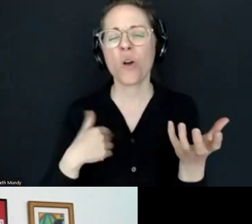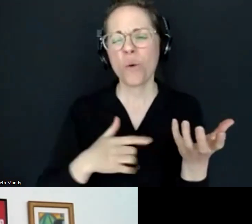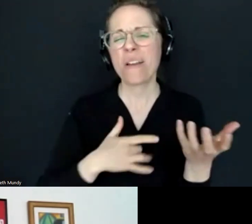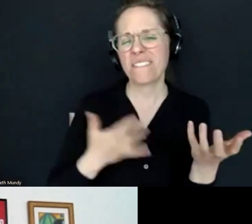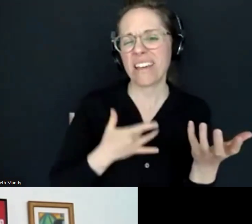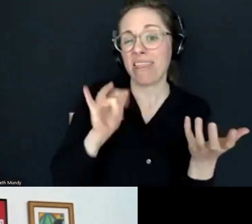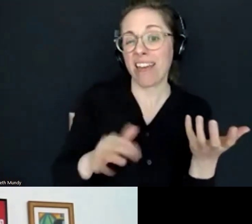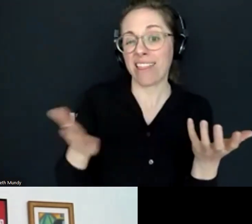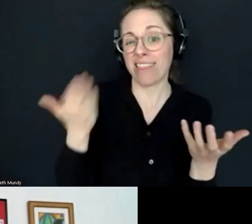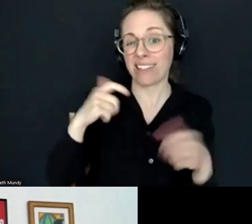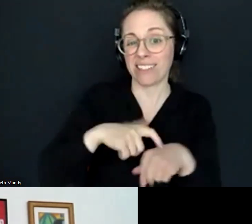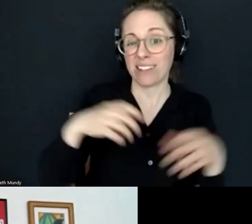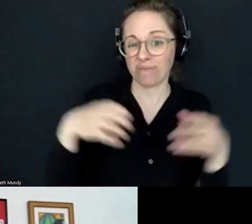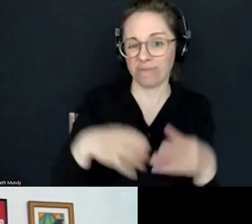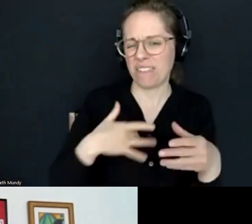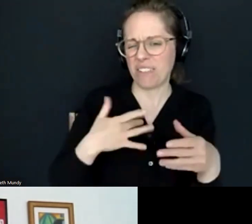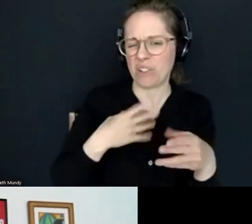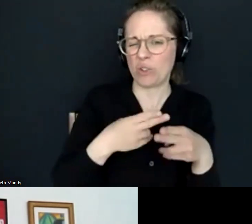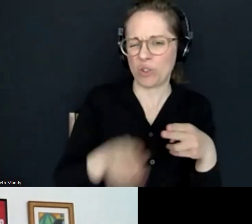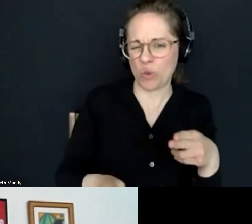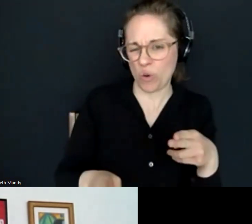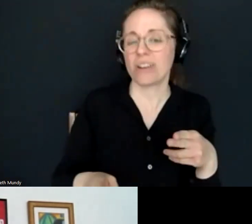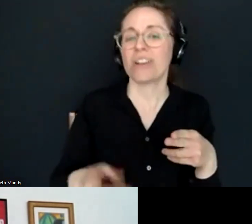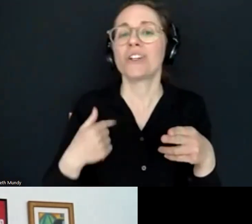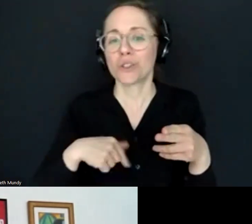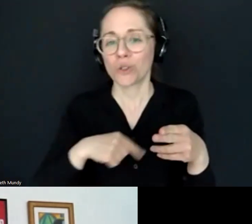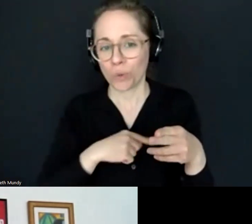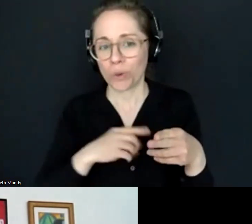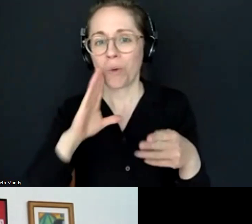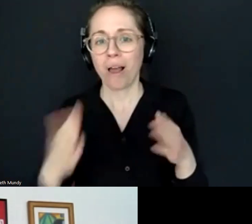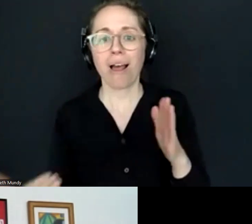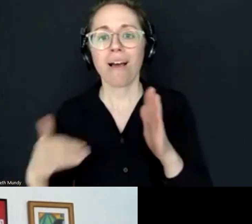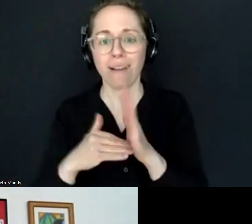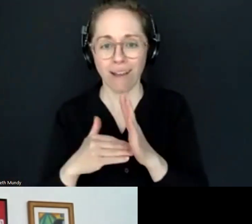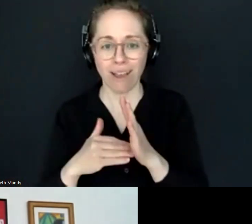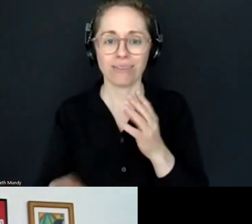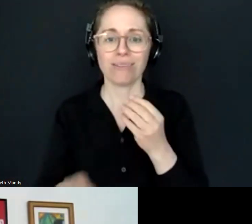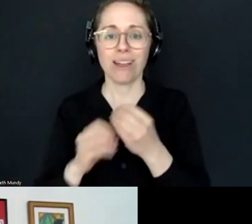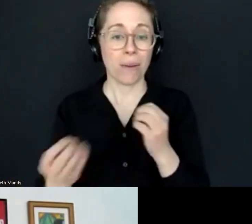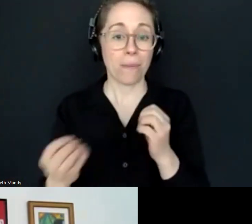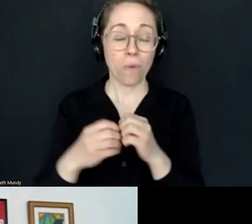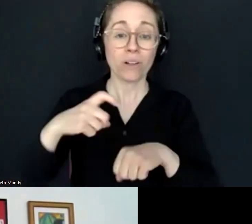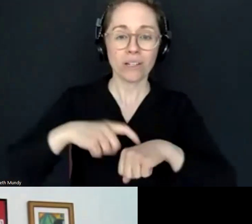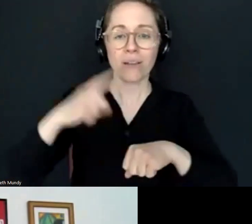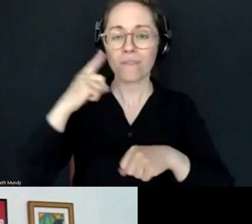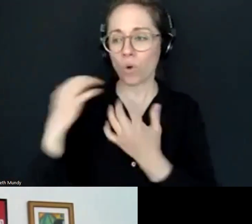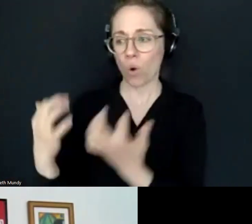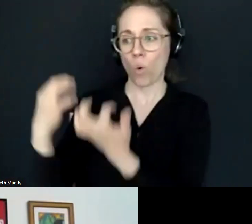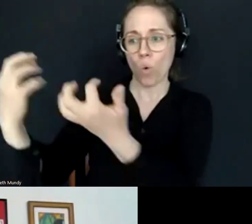each panel, we'll have some time to hear from the audience for like an engagement.